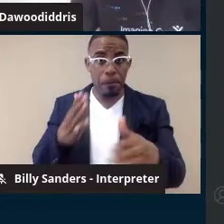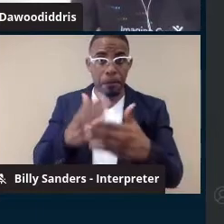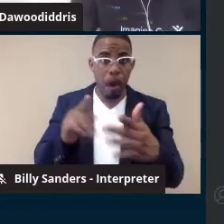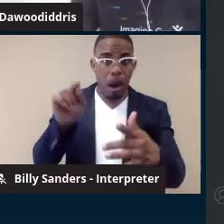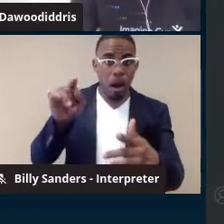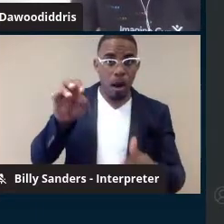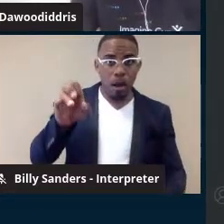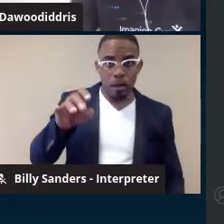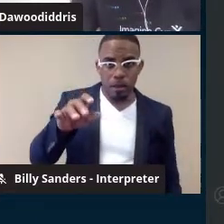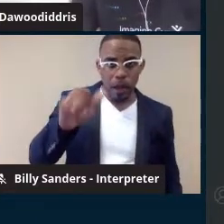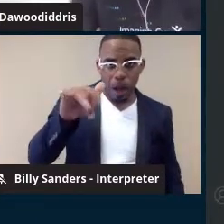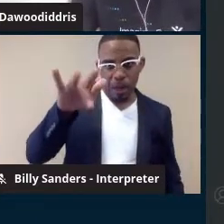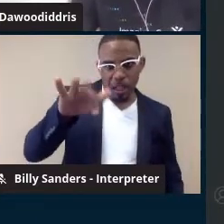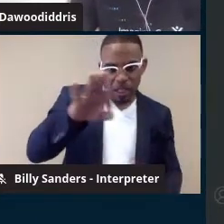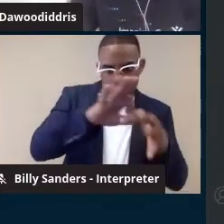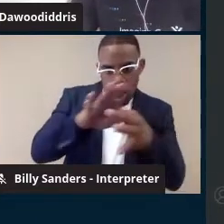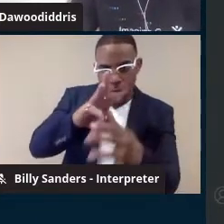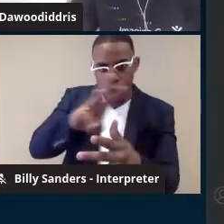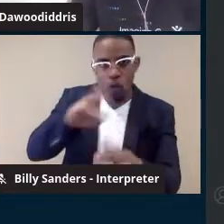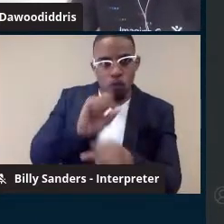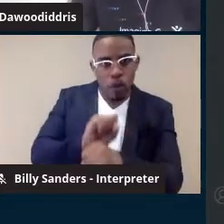I'll just say localhost.